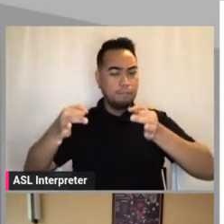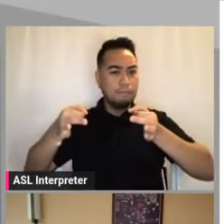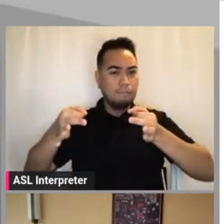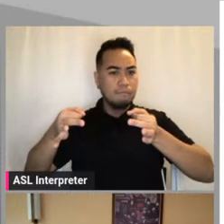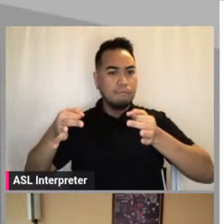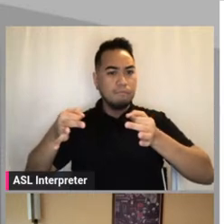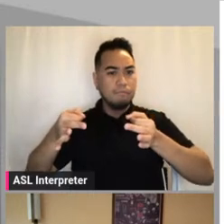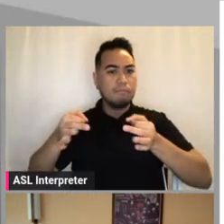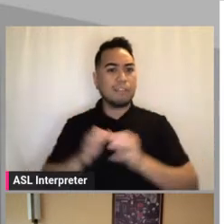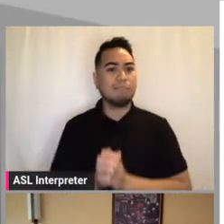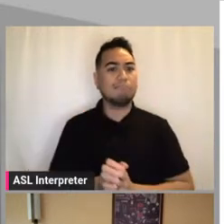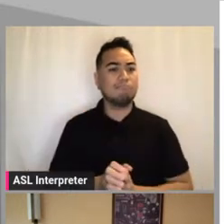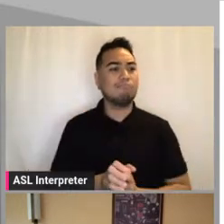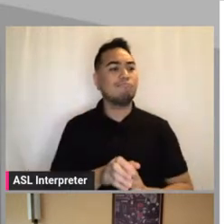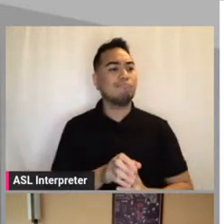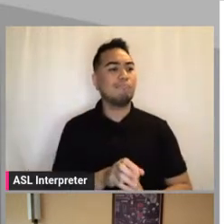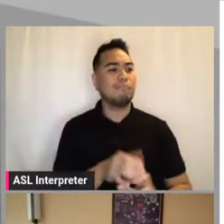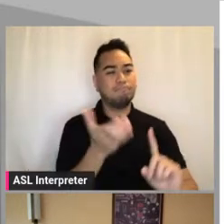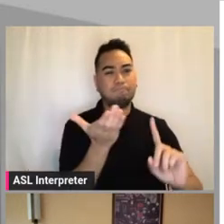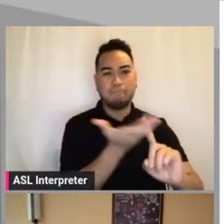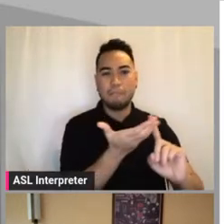influencer control in